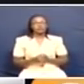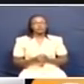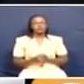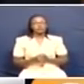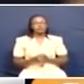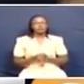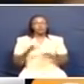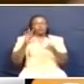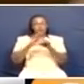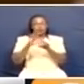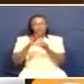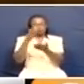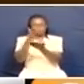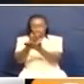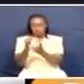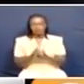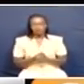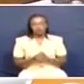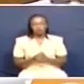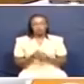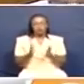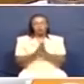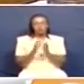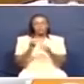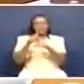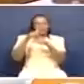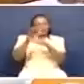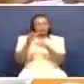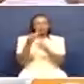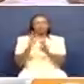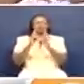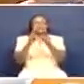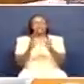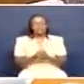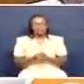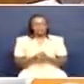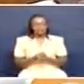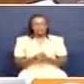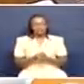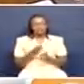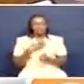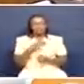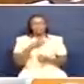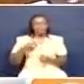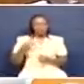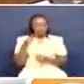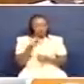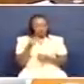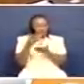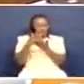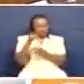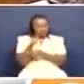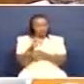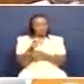voter identification, and the transmission of results. My Lord, in that particular section,